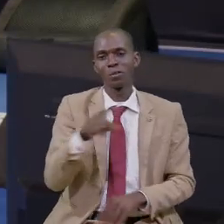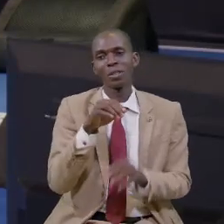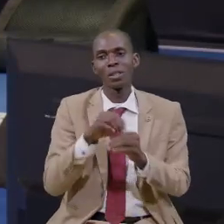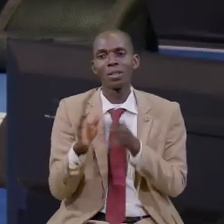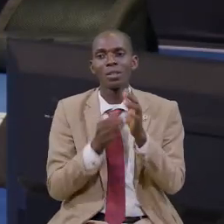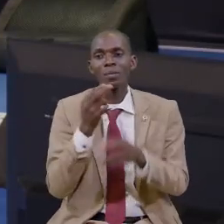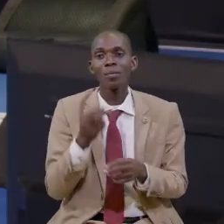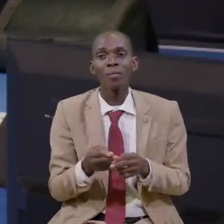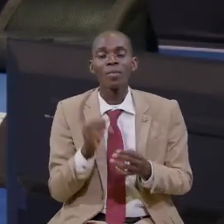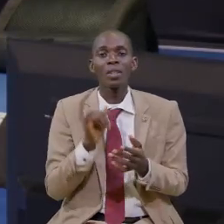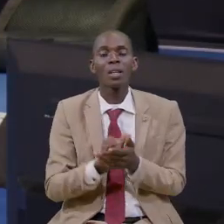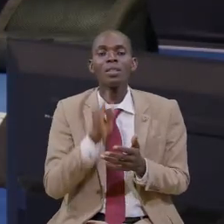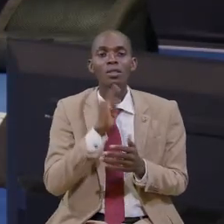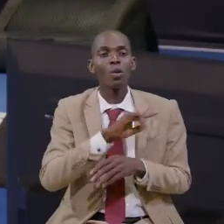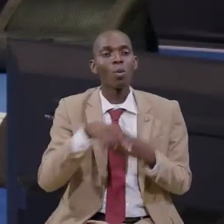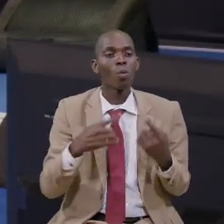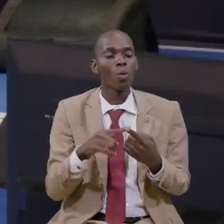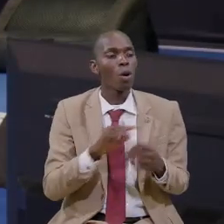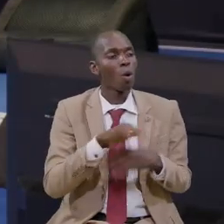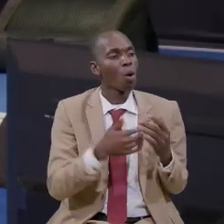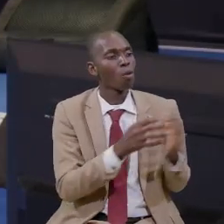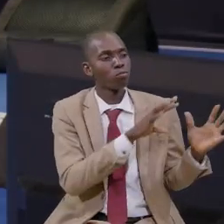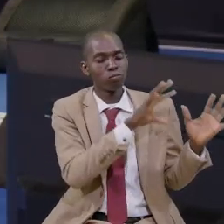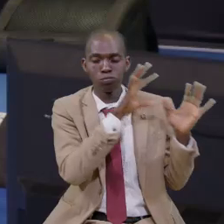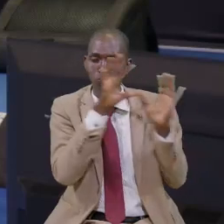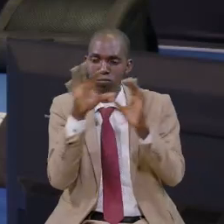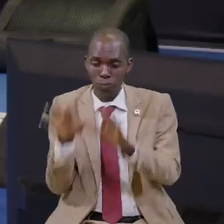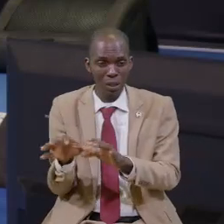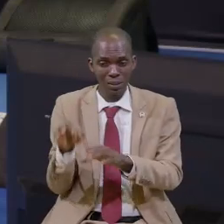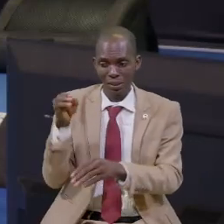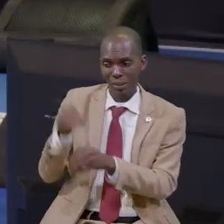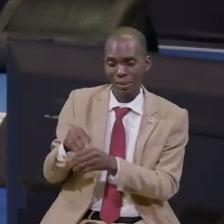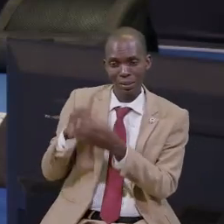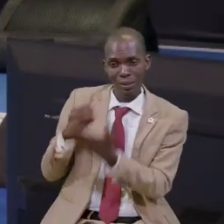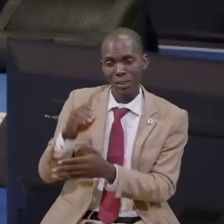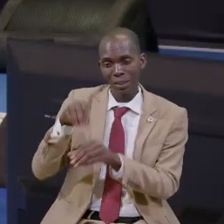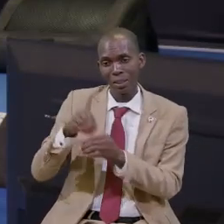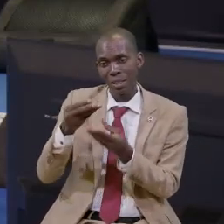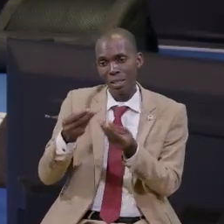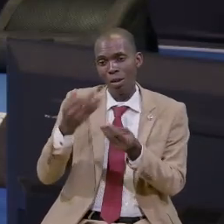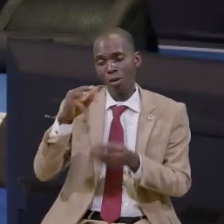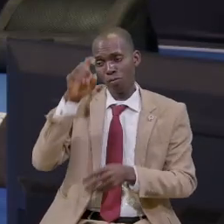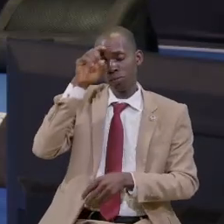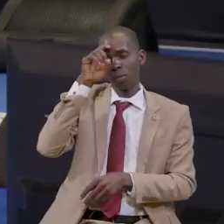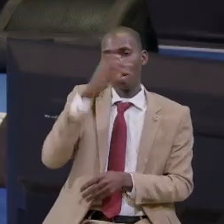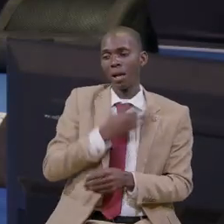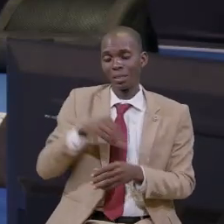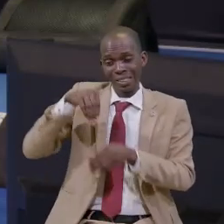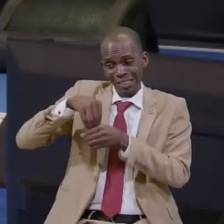a mighty nation. You will do this nation